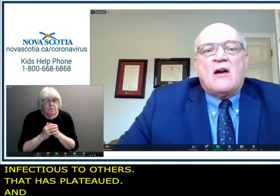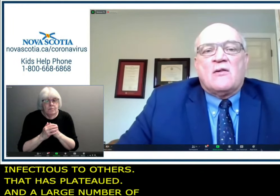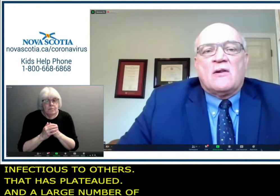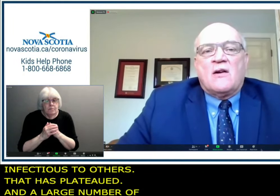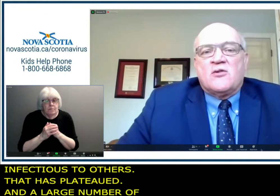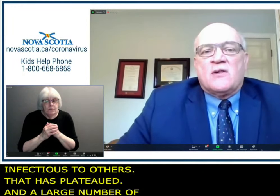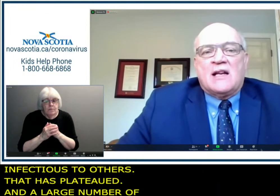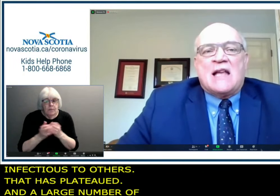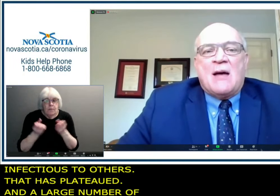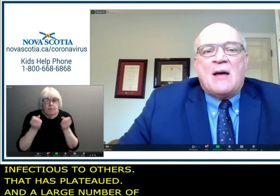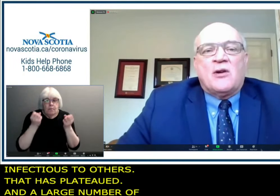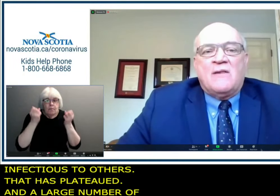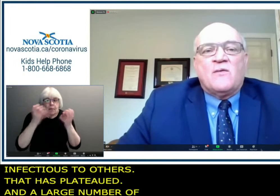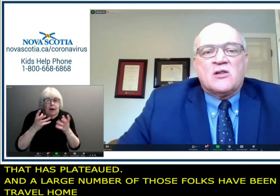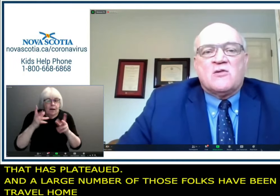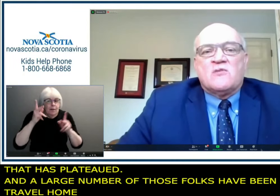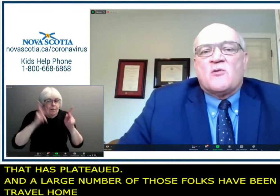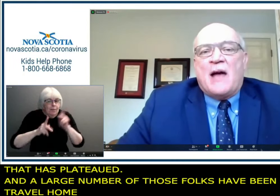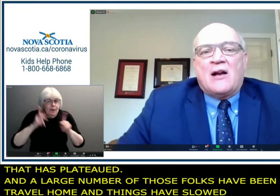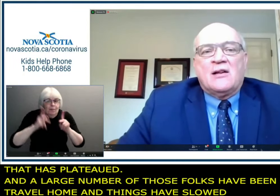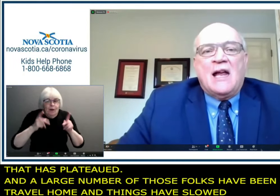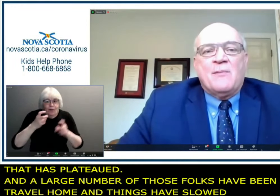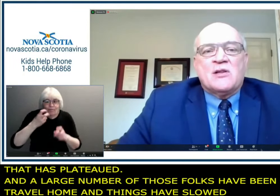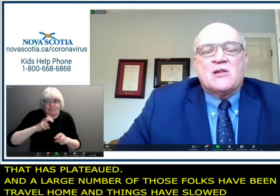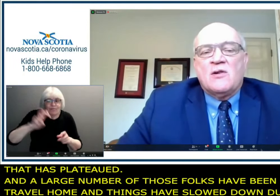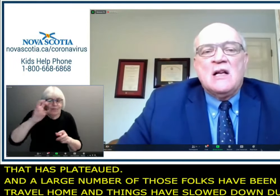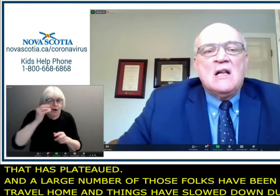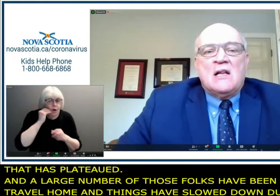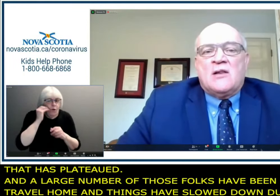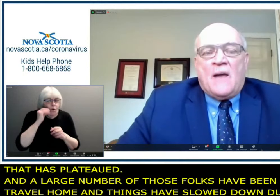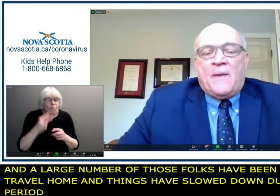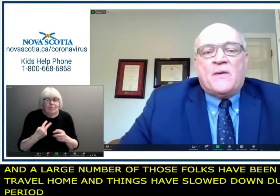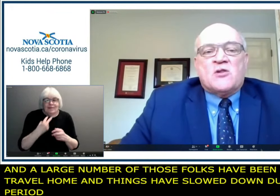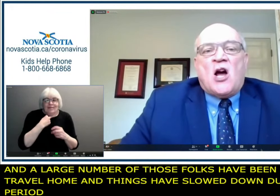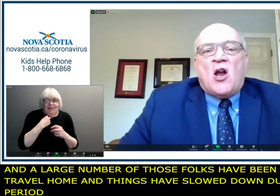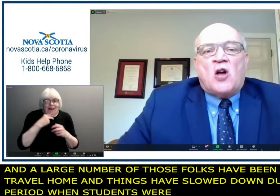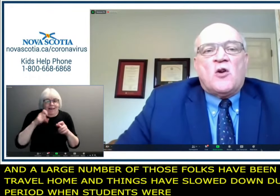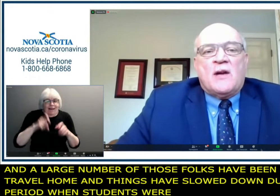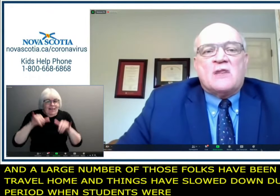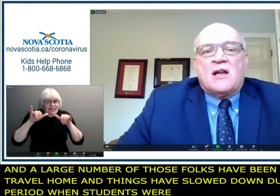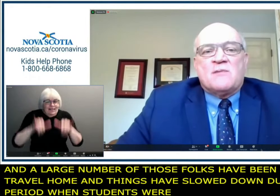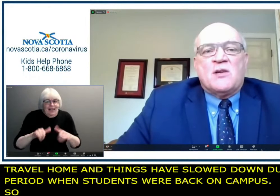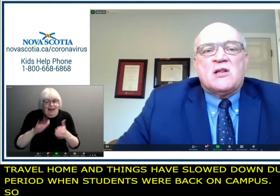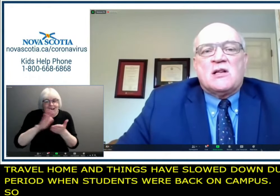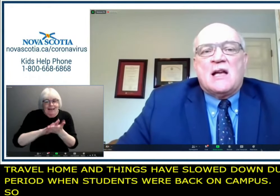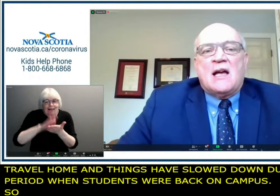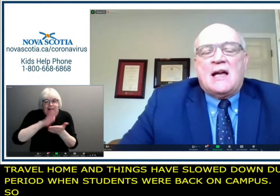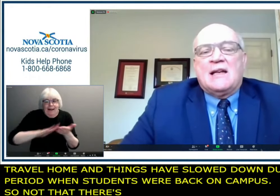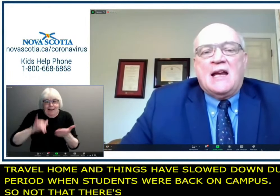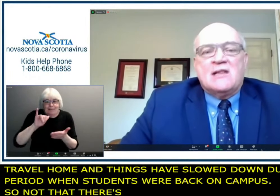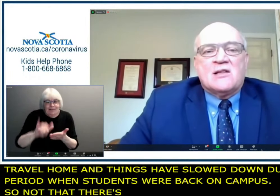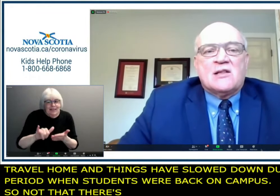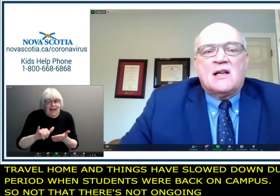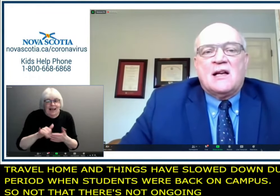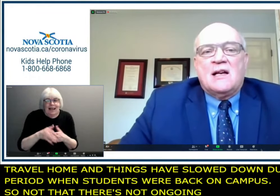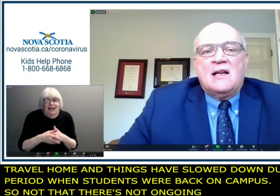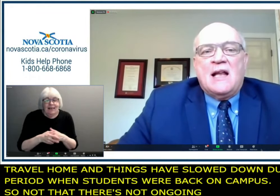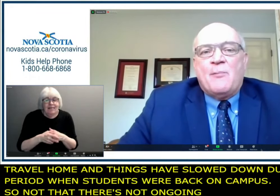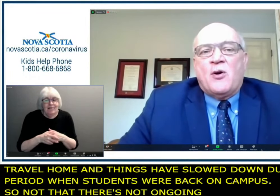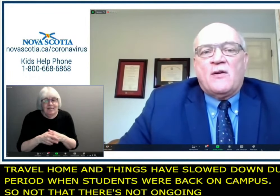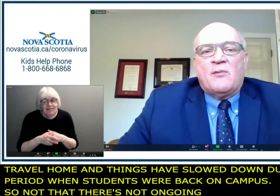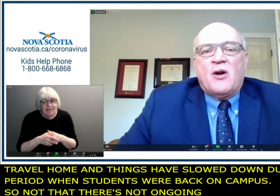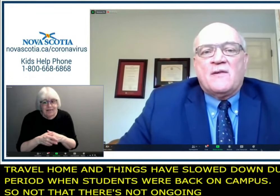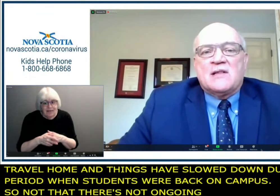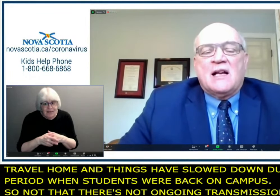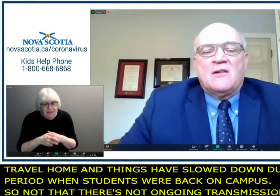slowed down during the exam period, even when students were back on campus. So, not that there's not ongoing transmission and cases in